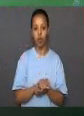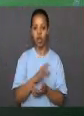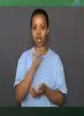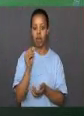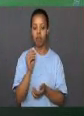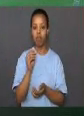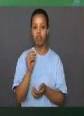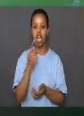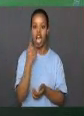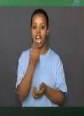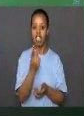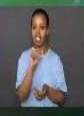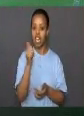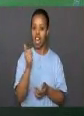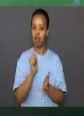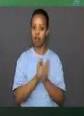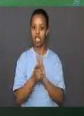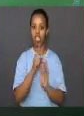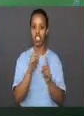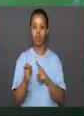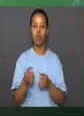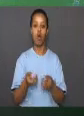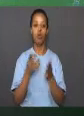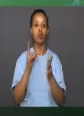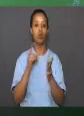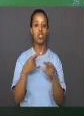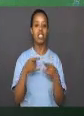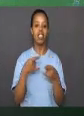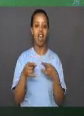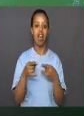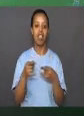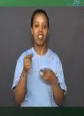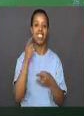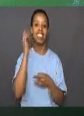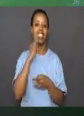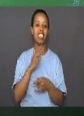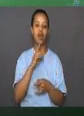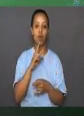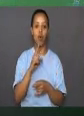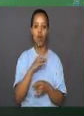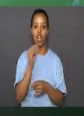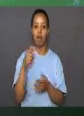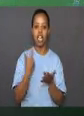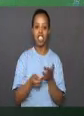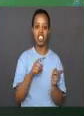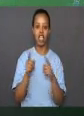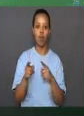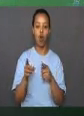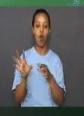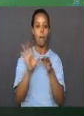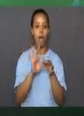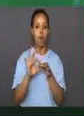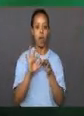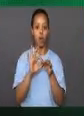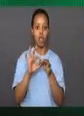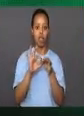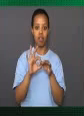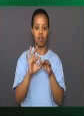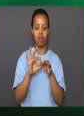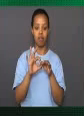Bees are one of the many species of insects that exhibit a social behavior